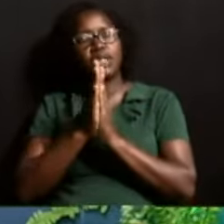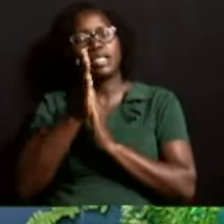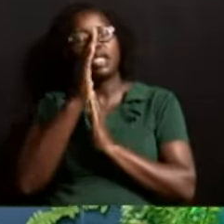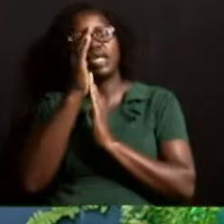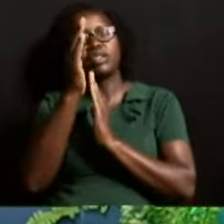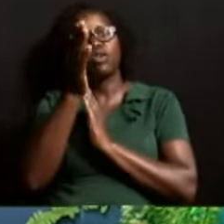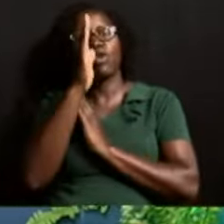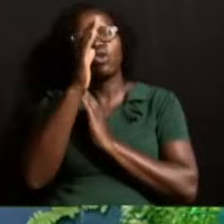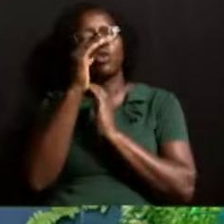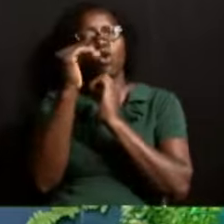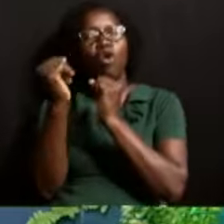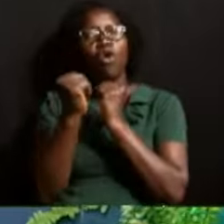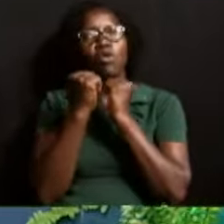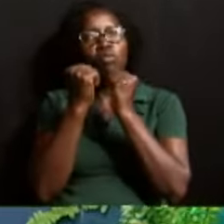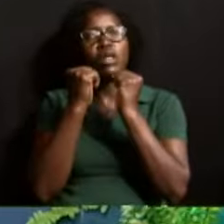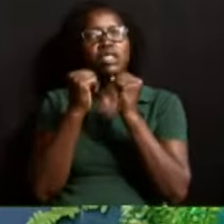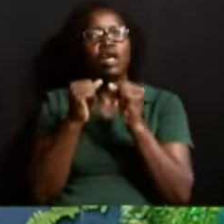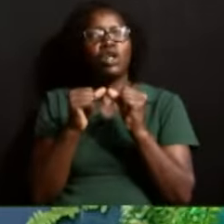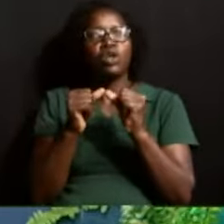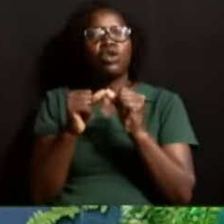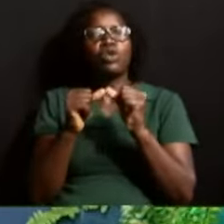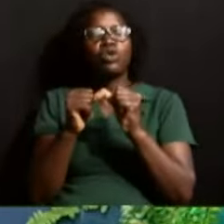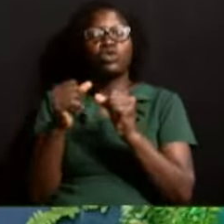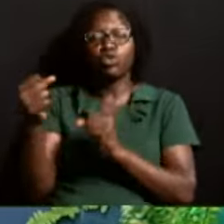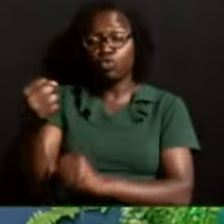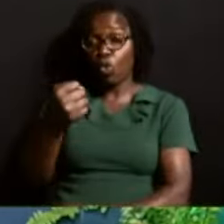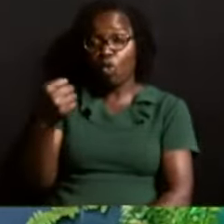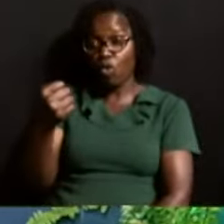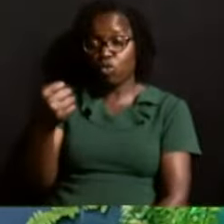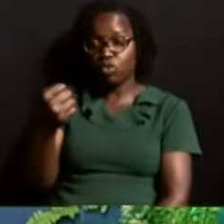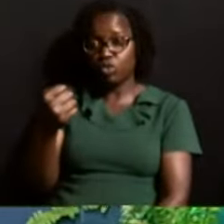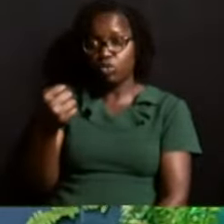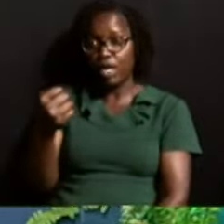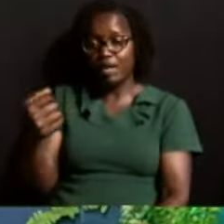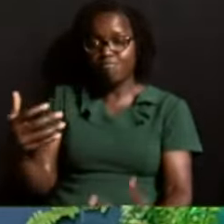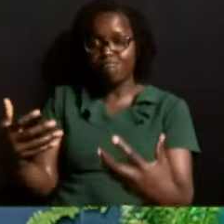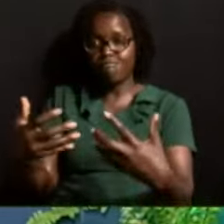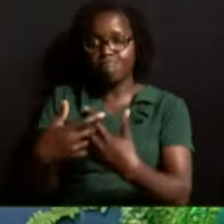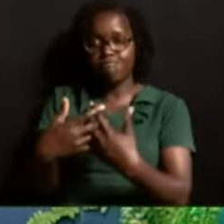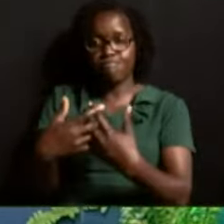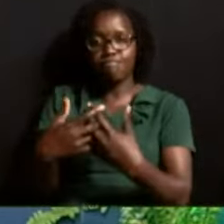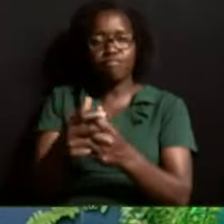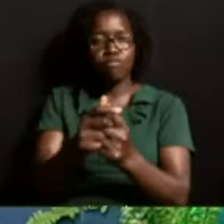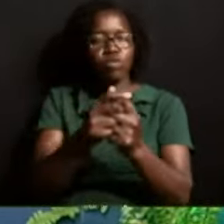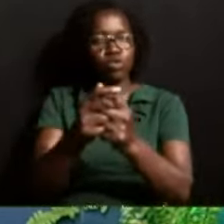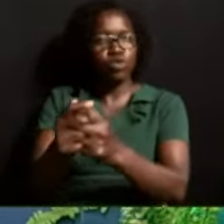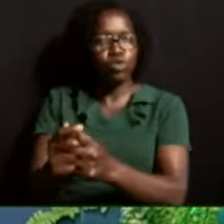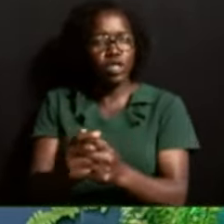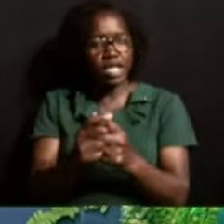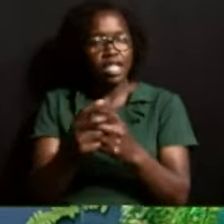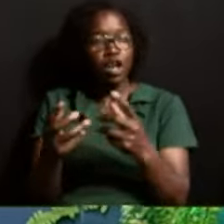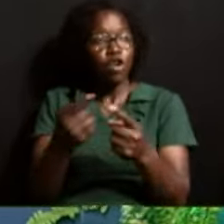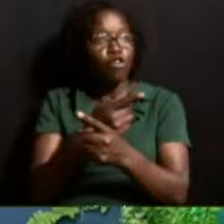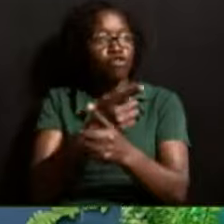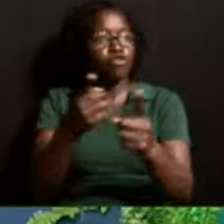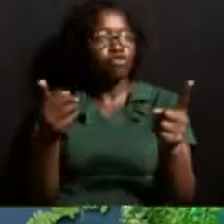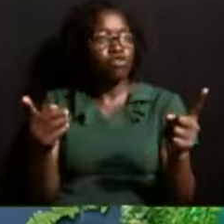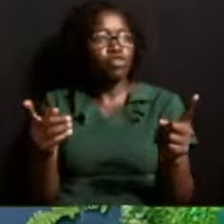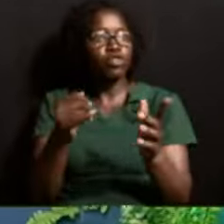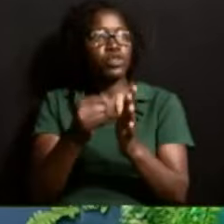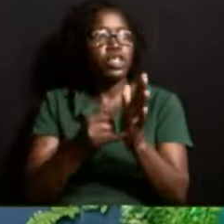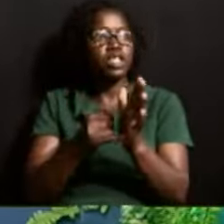will continue to hold you together and for you just to realize